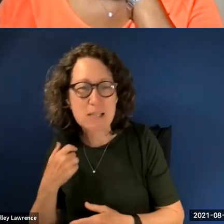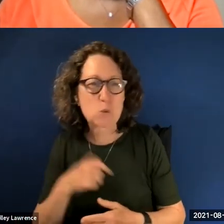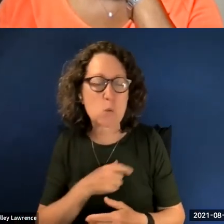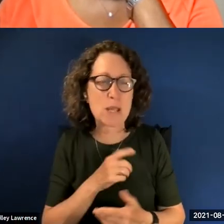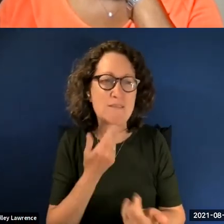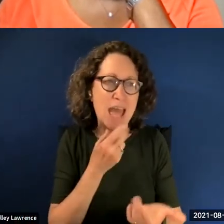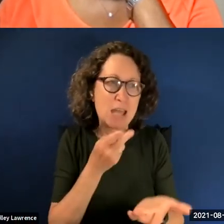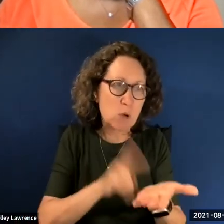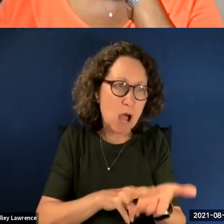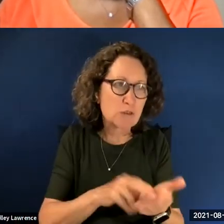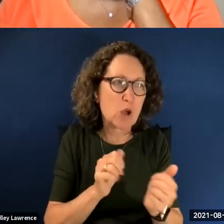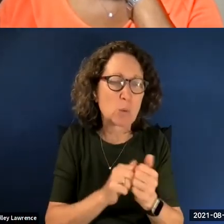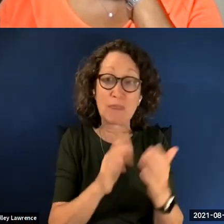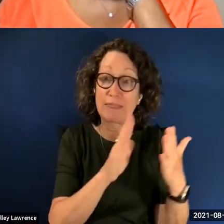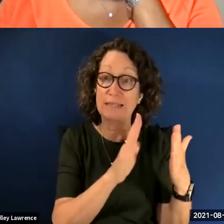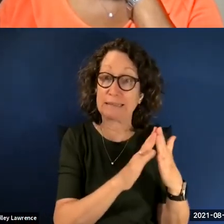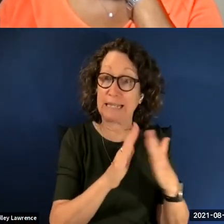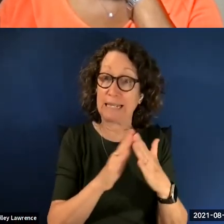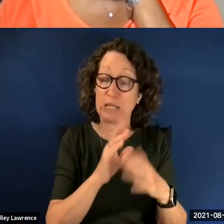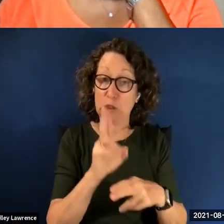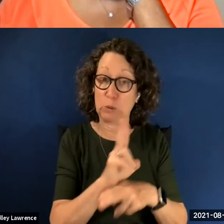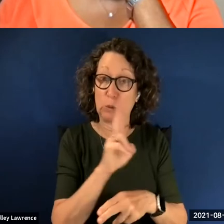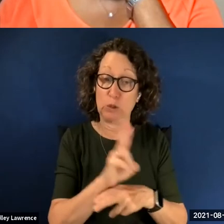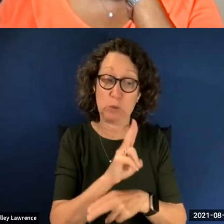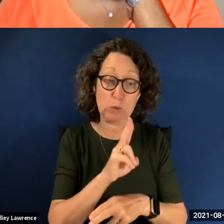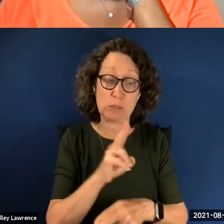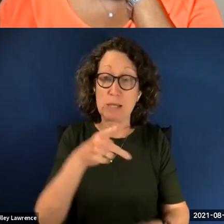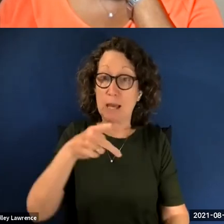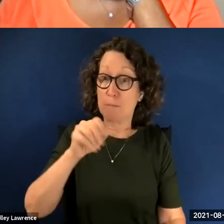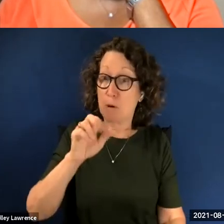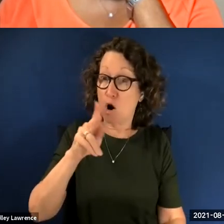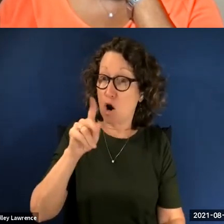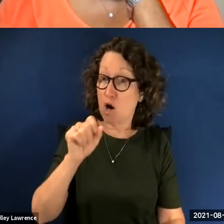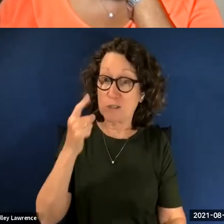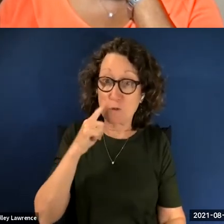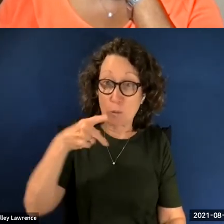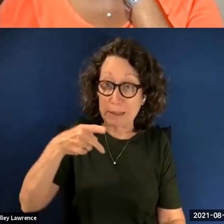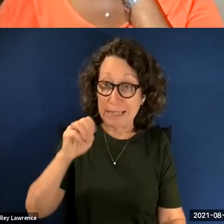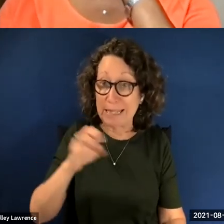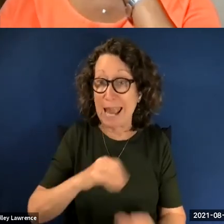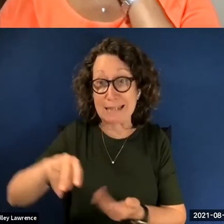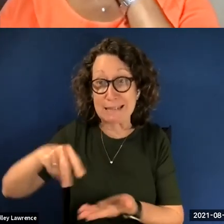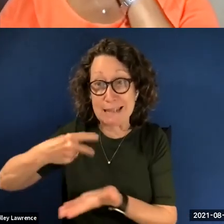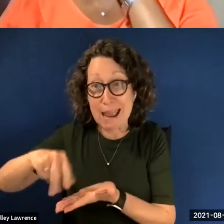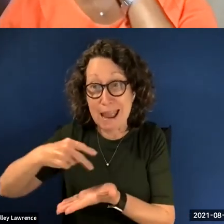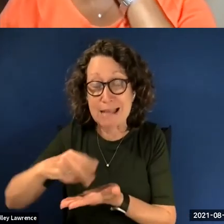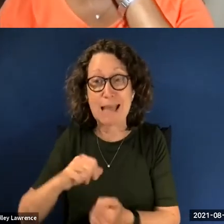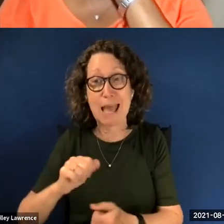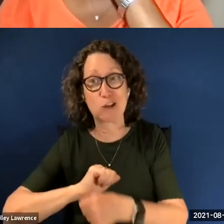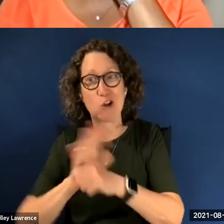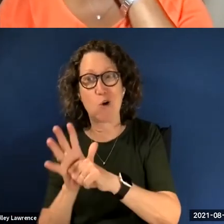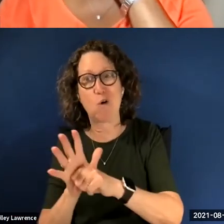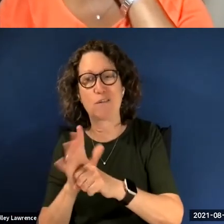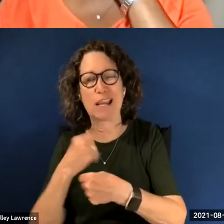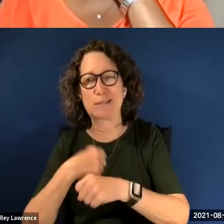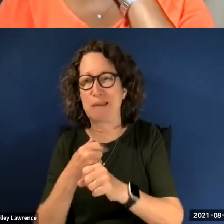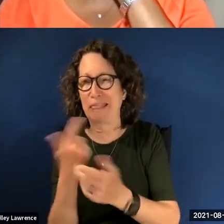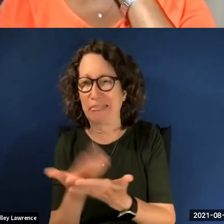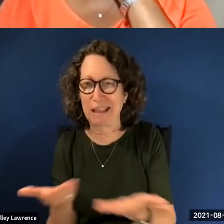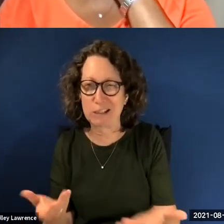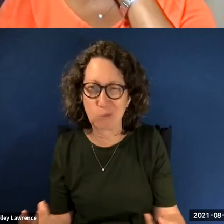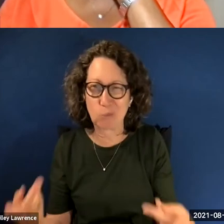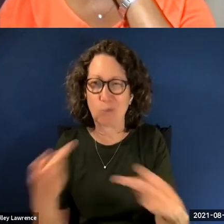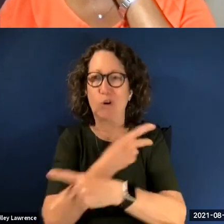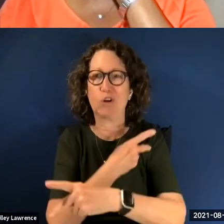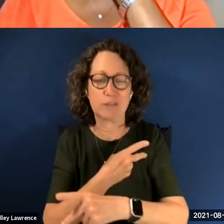to contract with the city in order to use the parks for PE and dance. And COVID has exacerbated these issues.